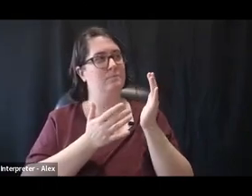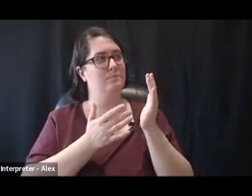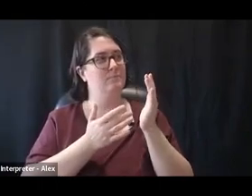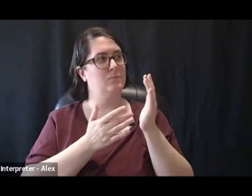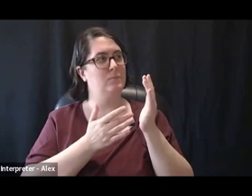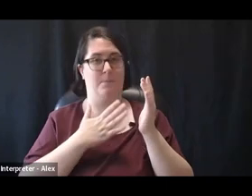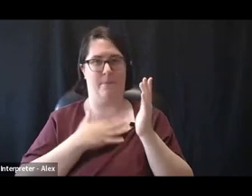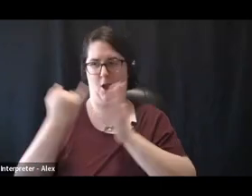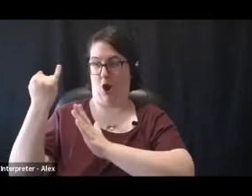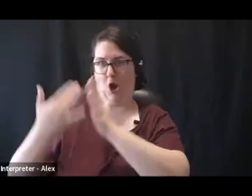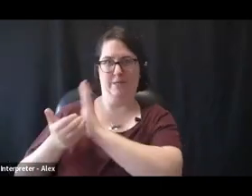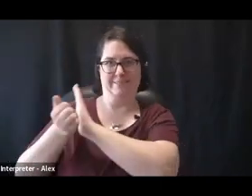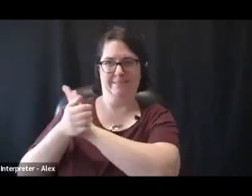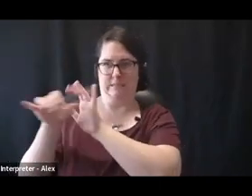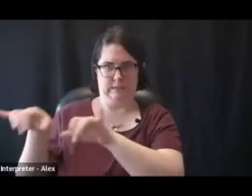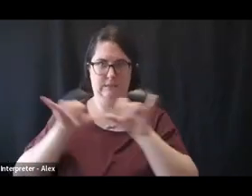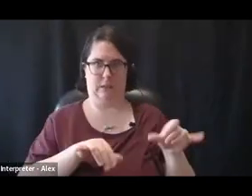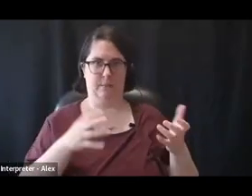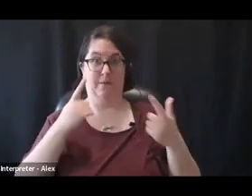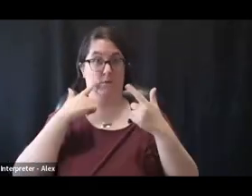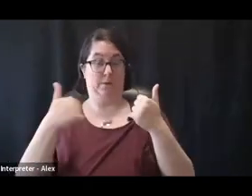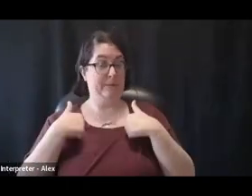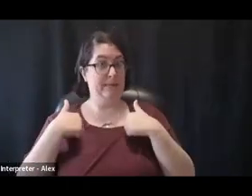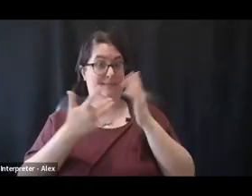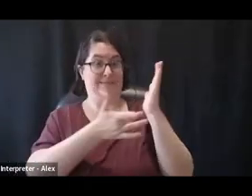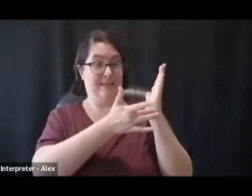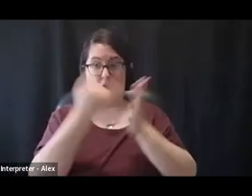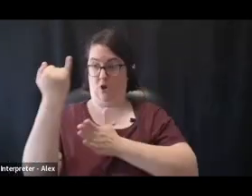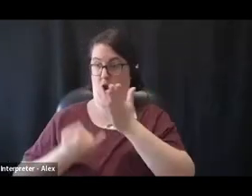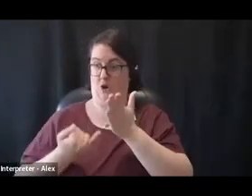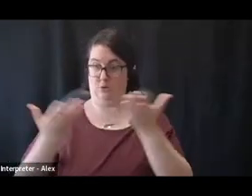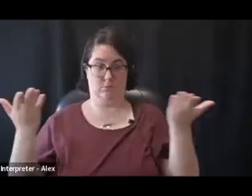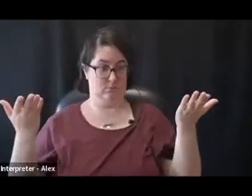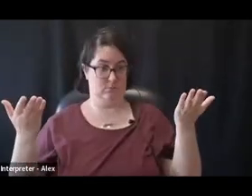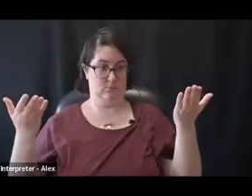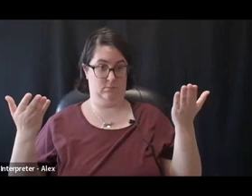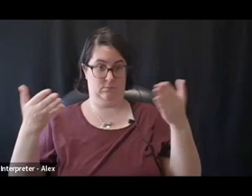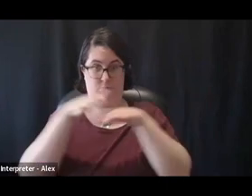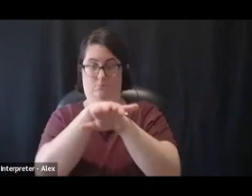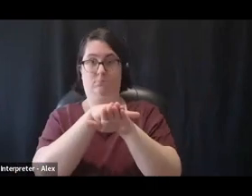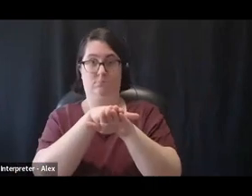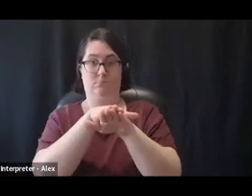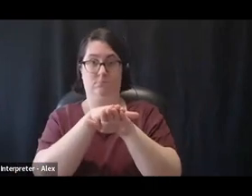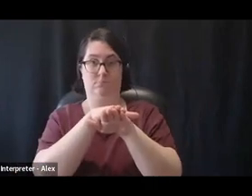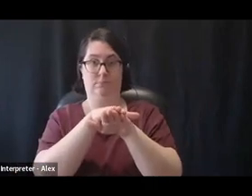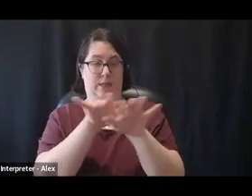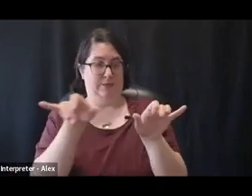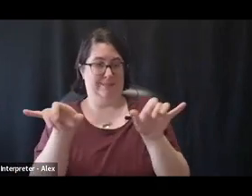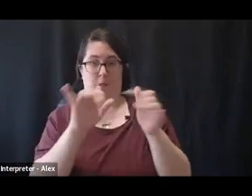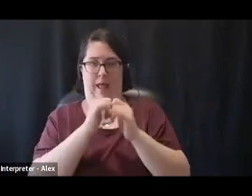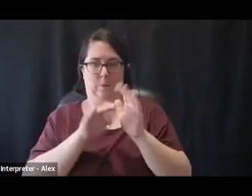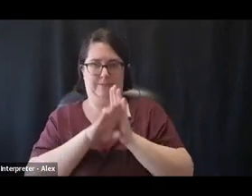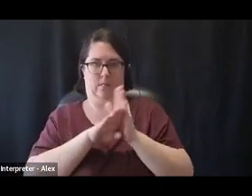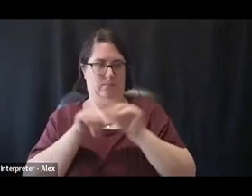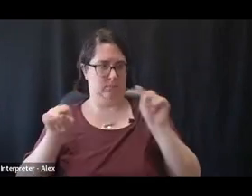skills as an artist. Like, to me, tech and art are very similar in how they are